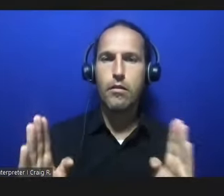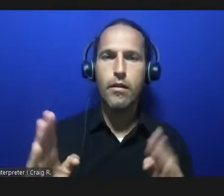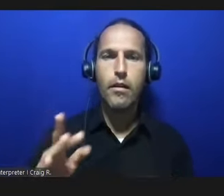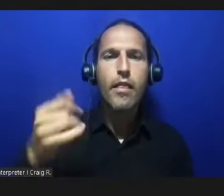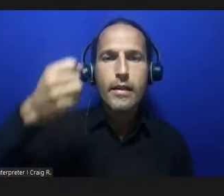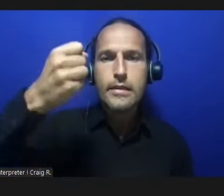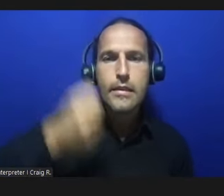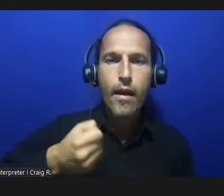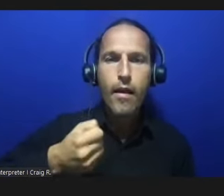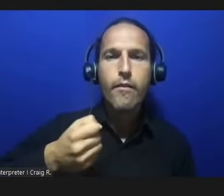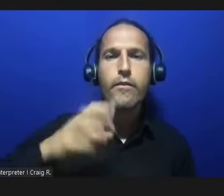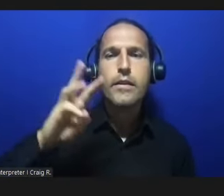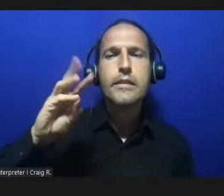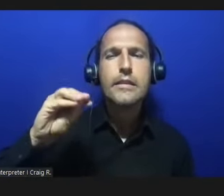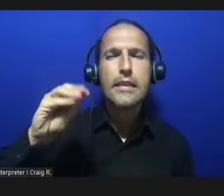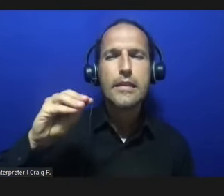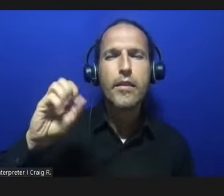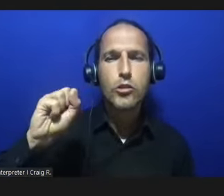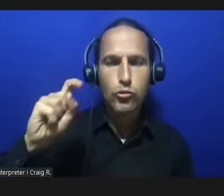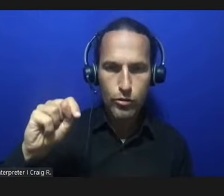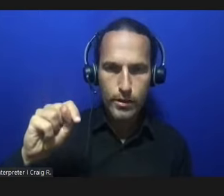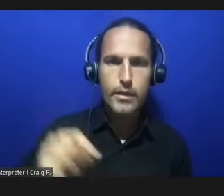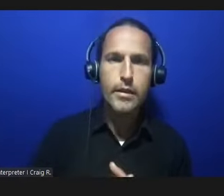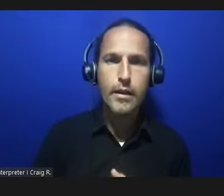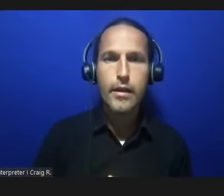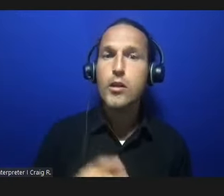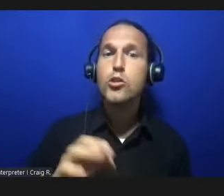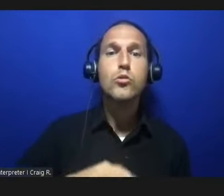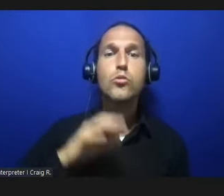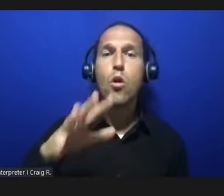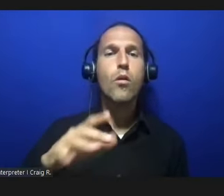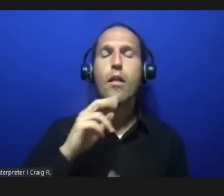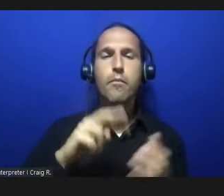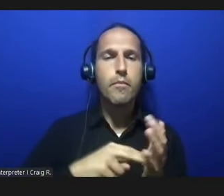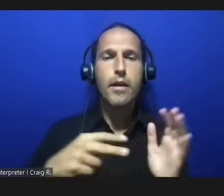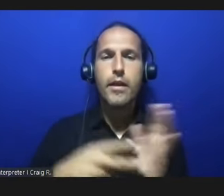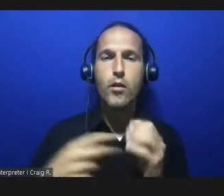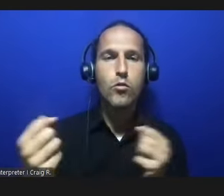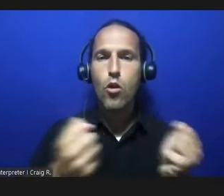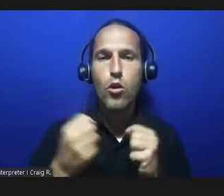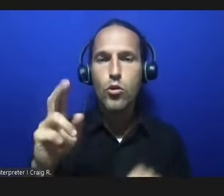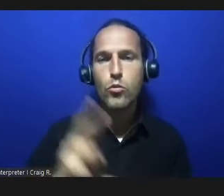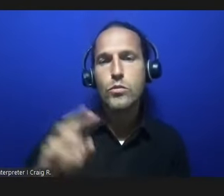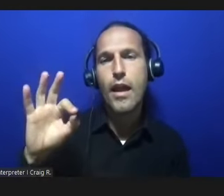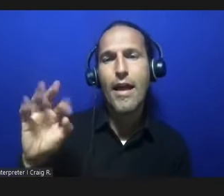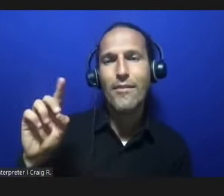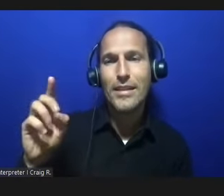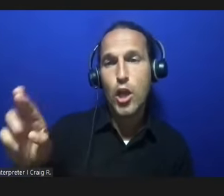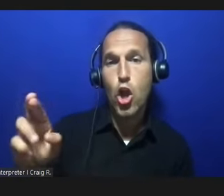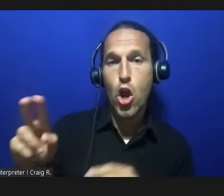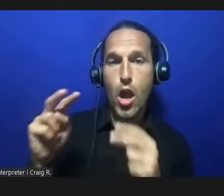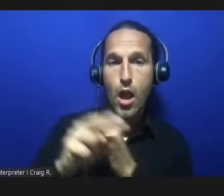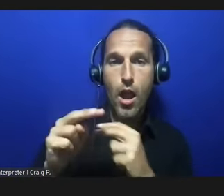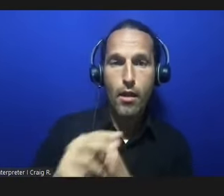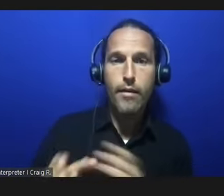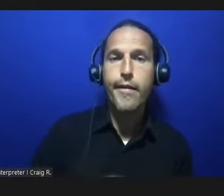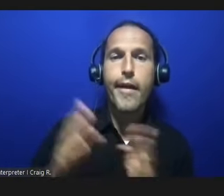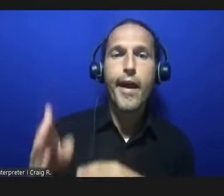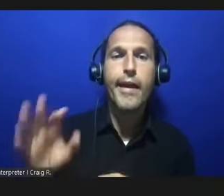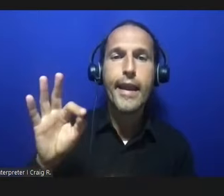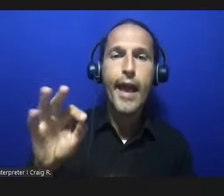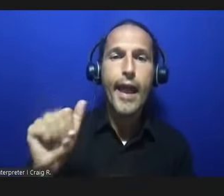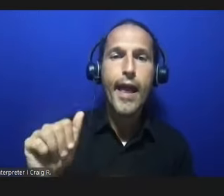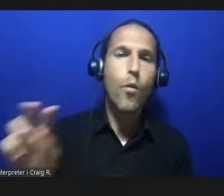and inclusive of 60th Street. Tolls would not apply to vehicles that are solely using the FDR Drive, Route 9A West Side Highway,